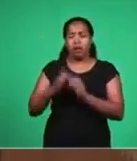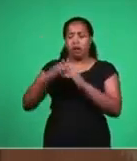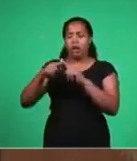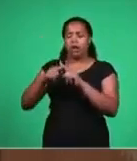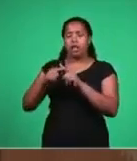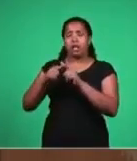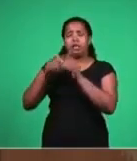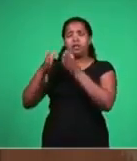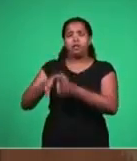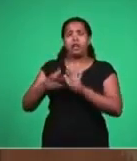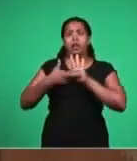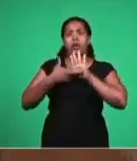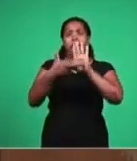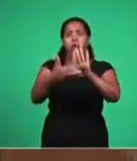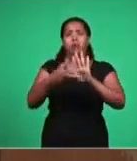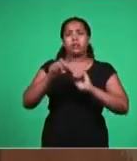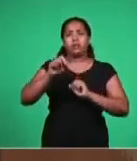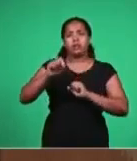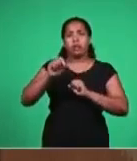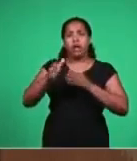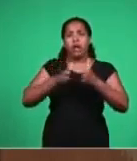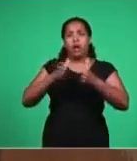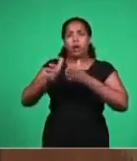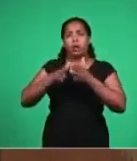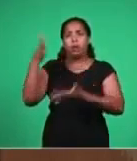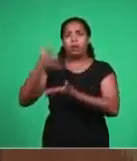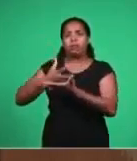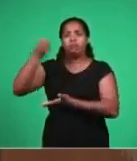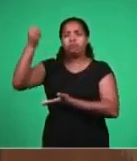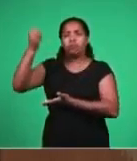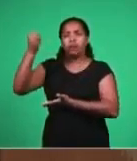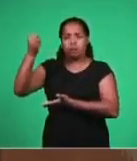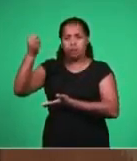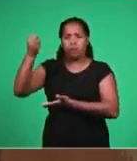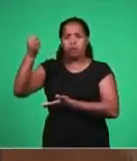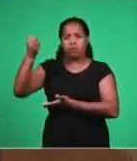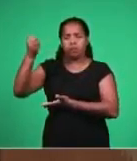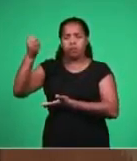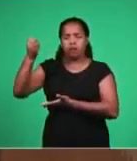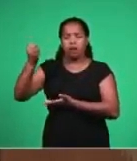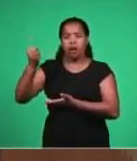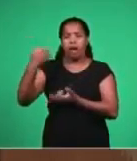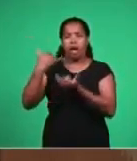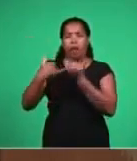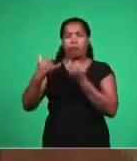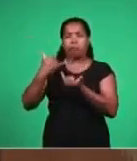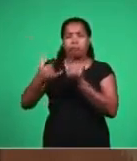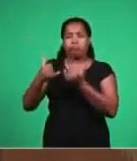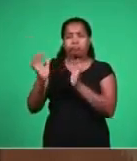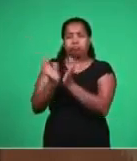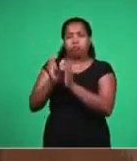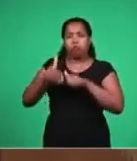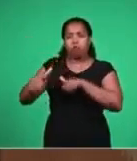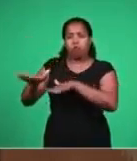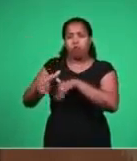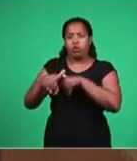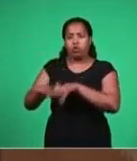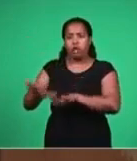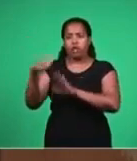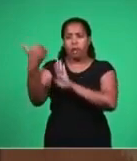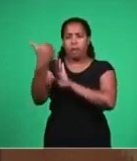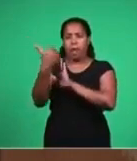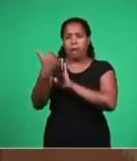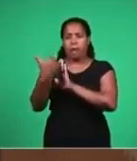And what does the church represent to the world in this rapture? It is raptured. It looks like an